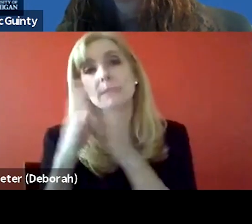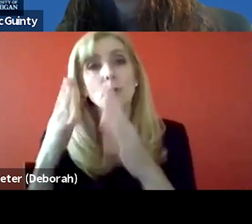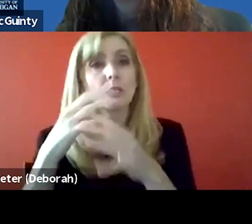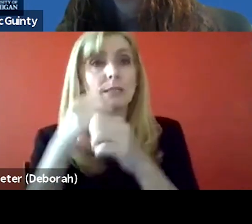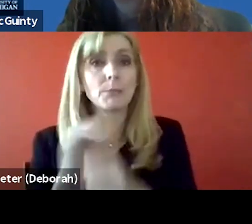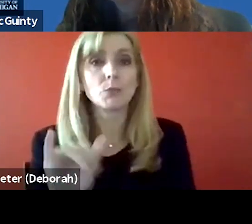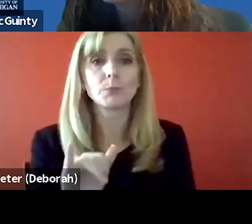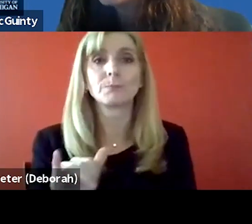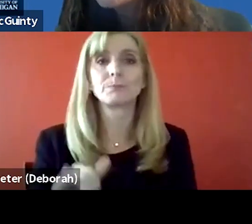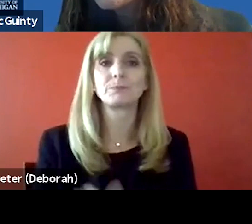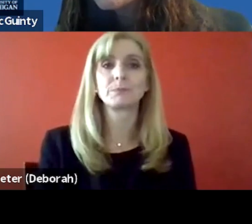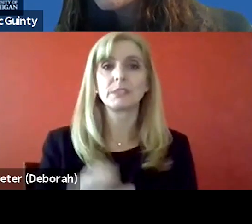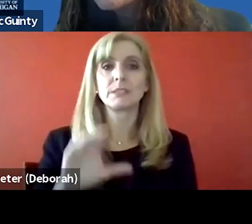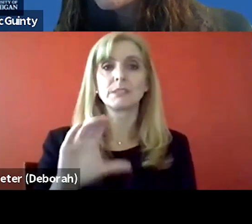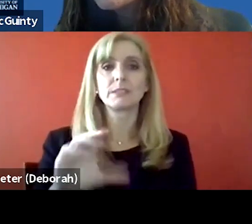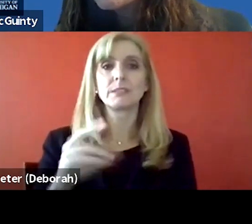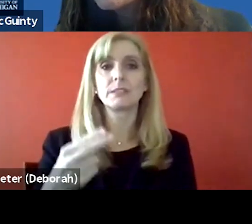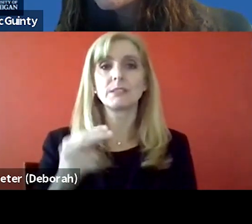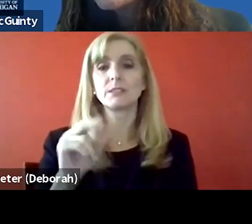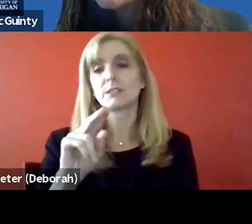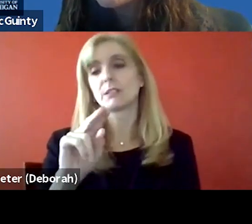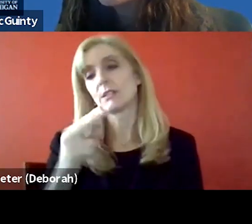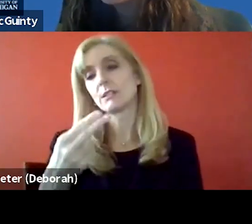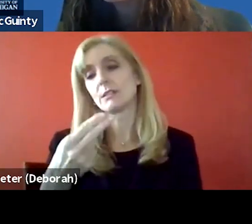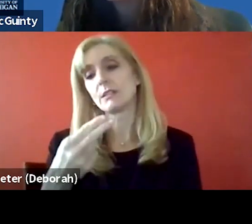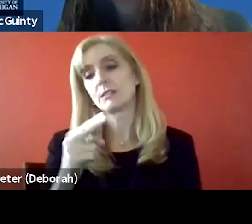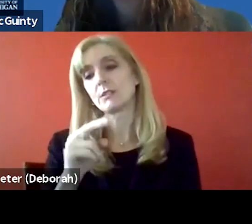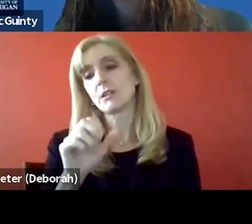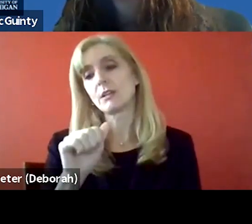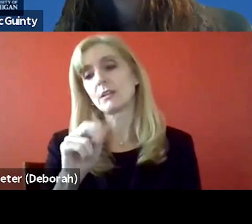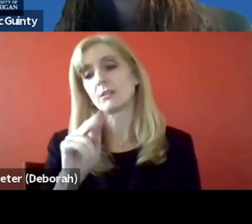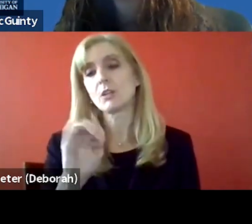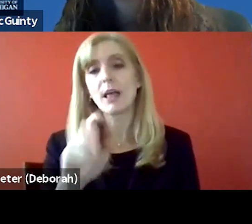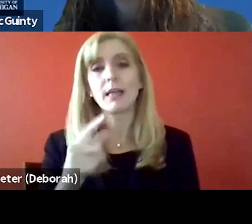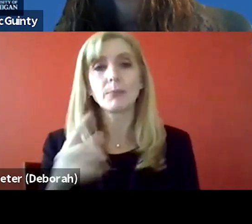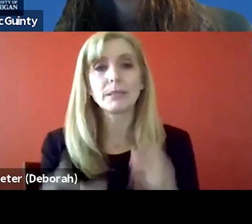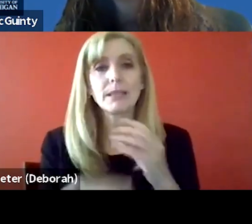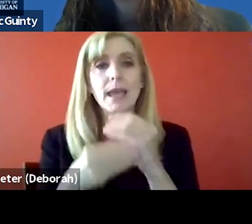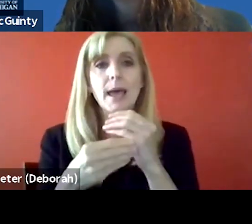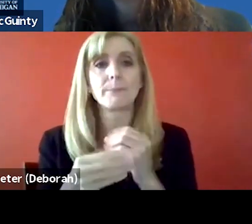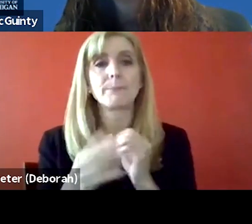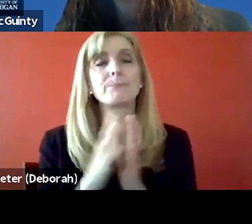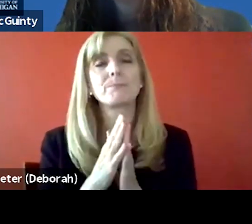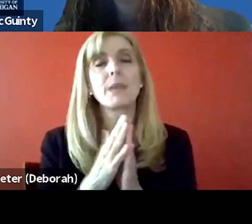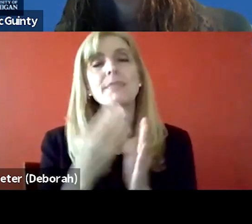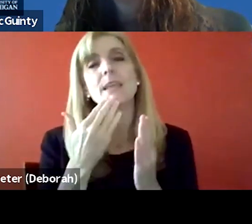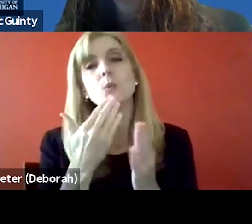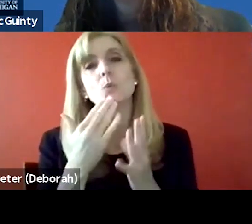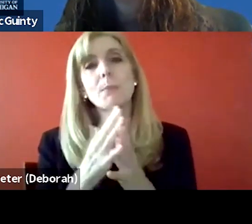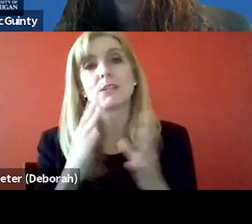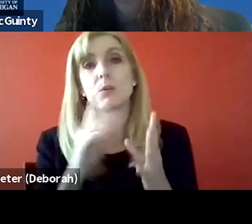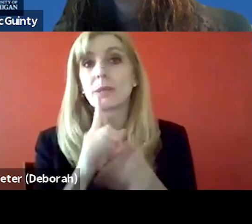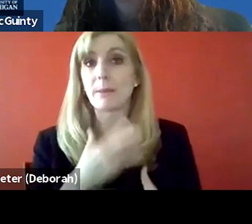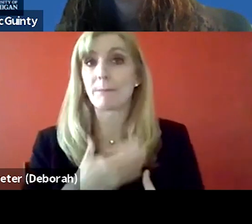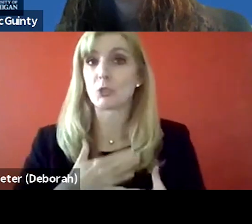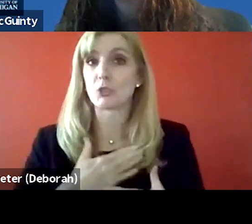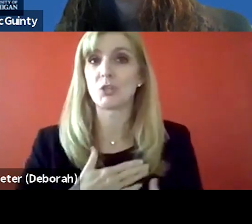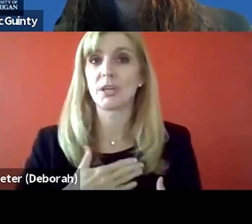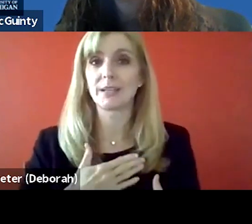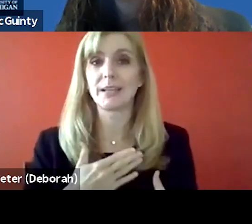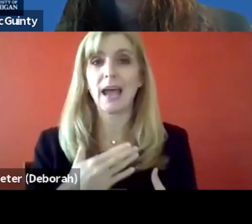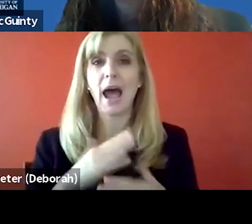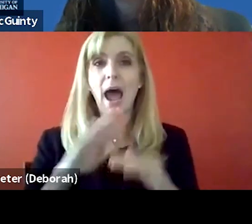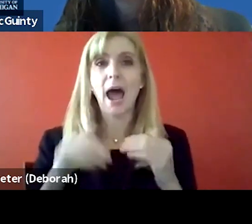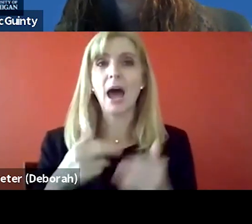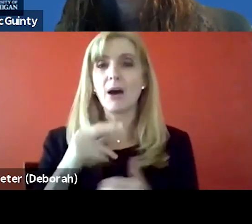Can I add on to that point? Mm-hmm. Yeah, thank you so much. I really appreciated how neurodiversity